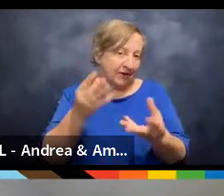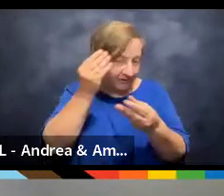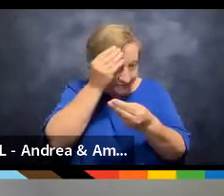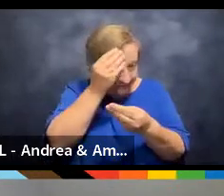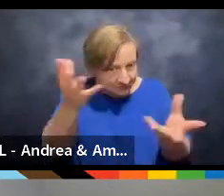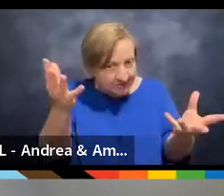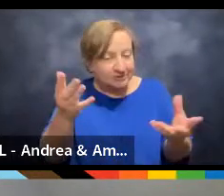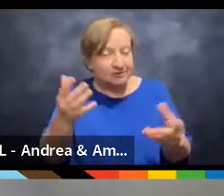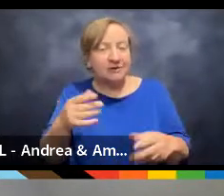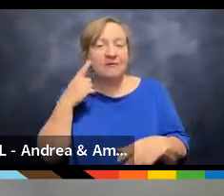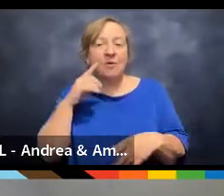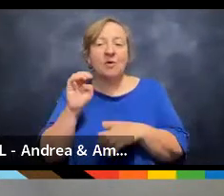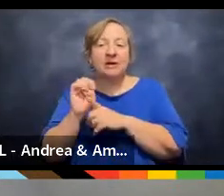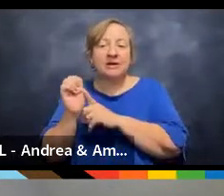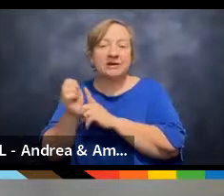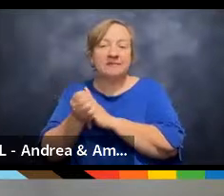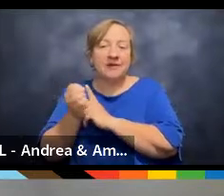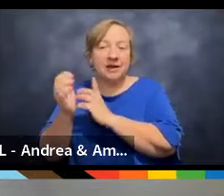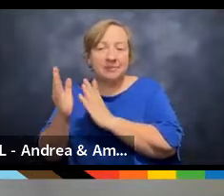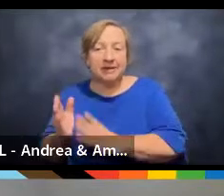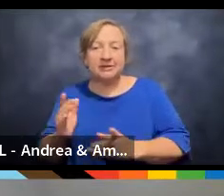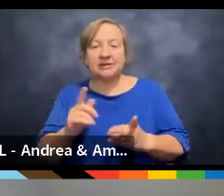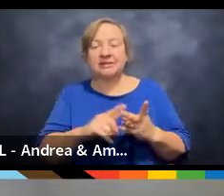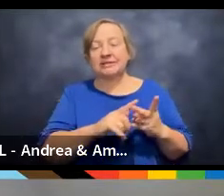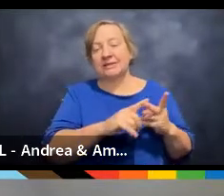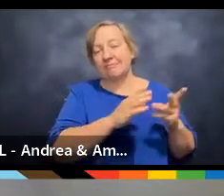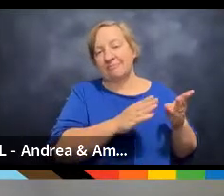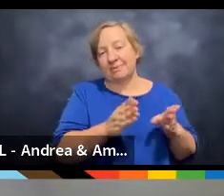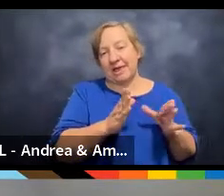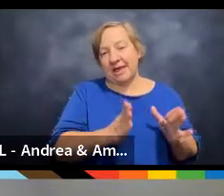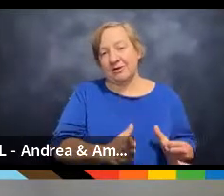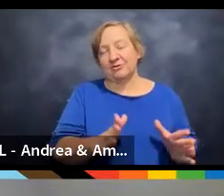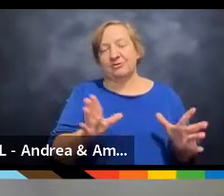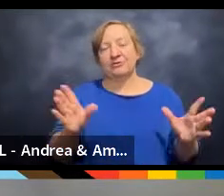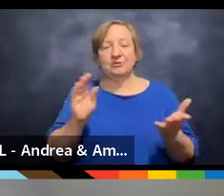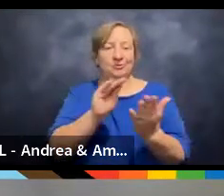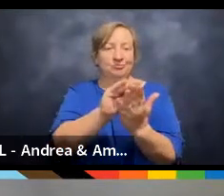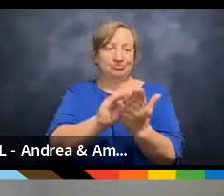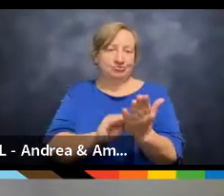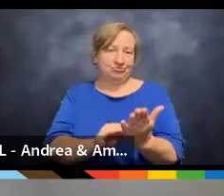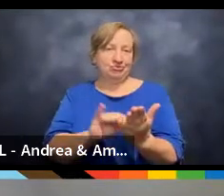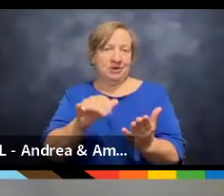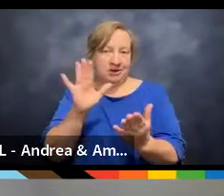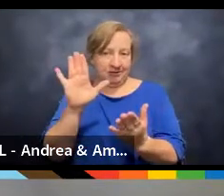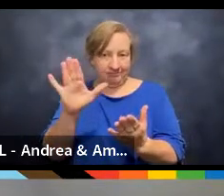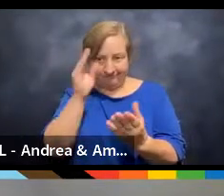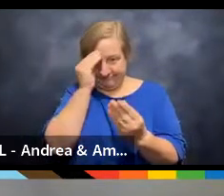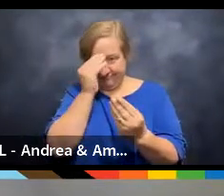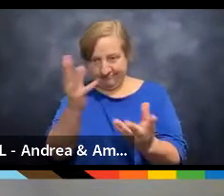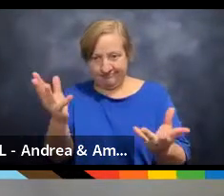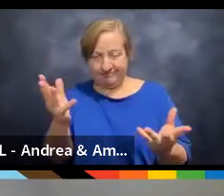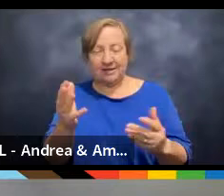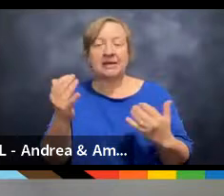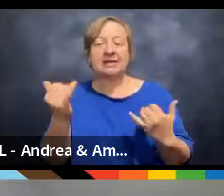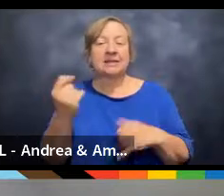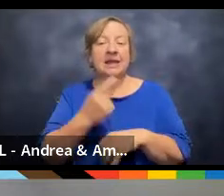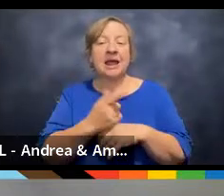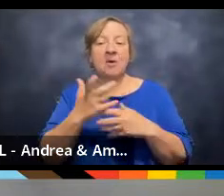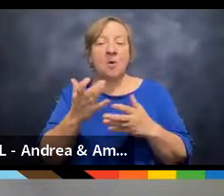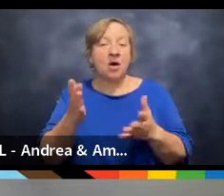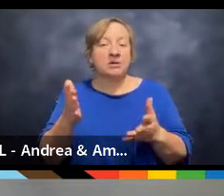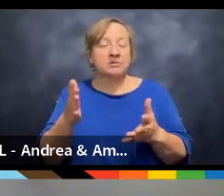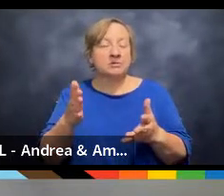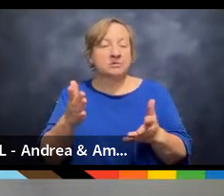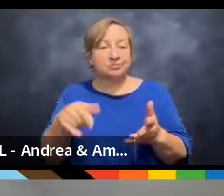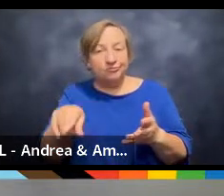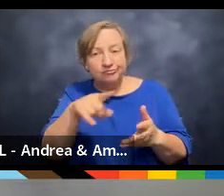environmentalists and the planners to document that information. And I'm here today to raise awareness of